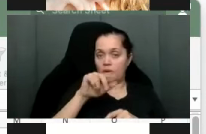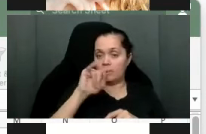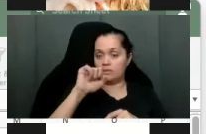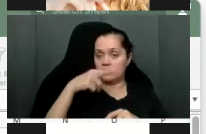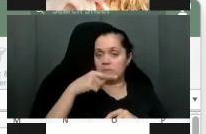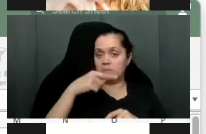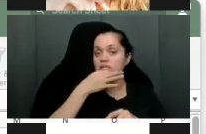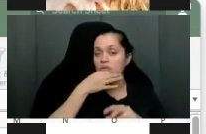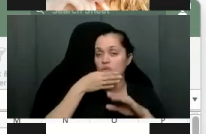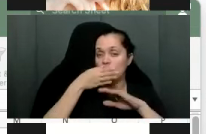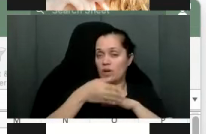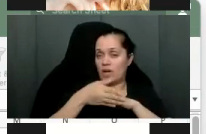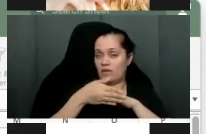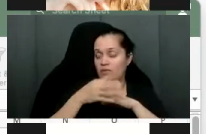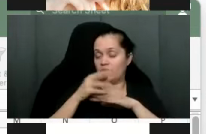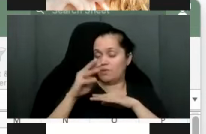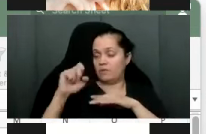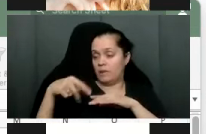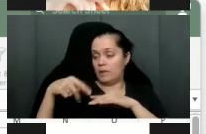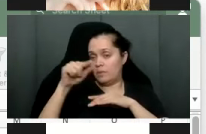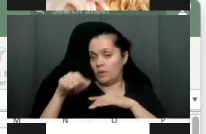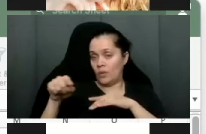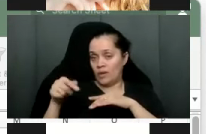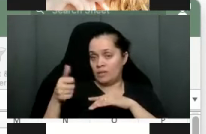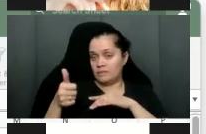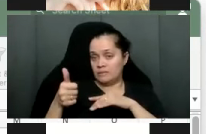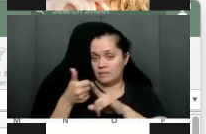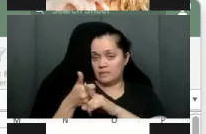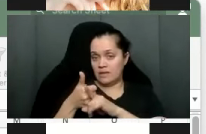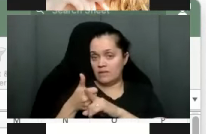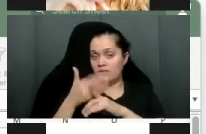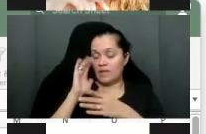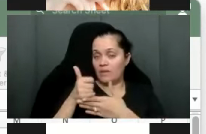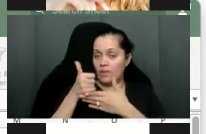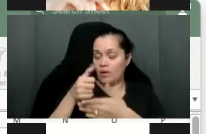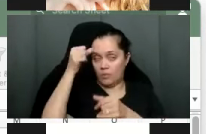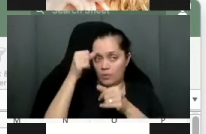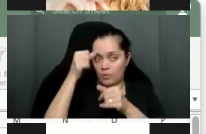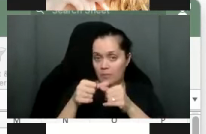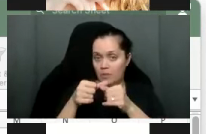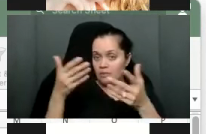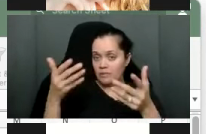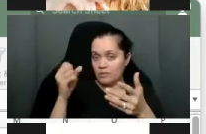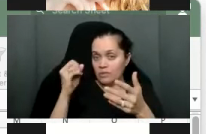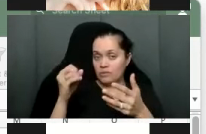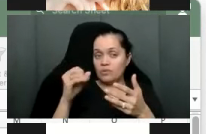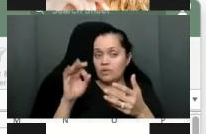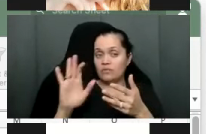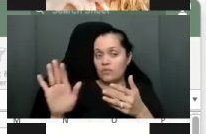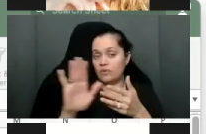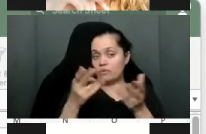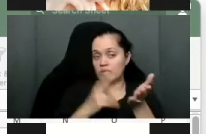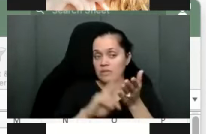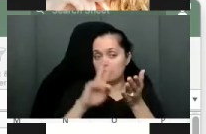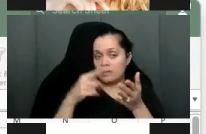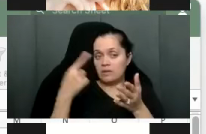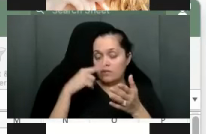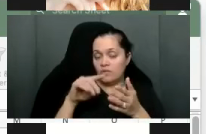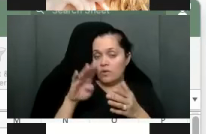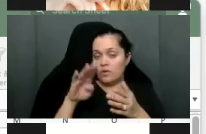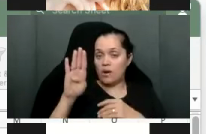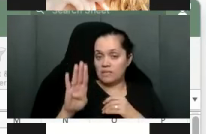after that, actual map quiz. That will help you remember. So if one of you signs up for